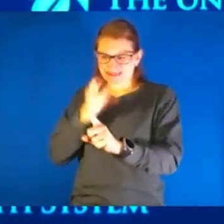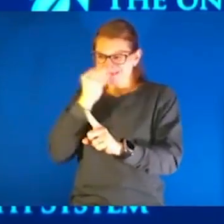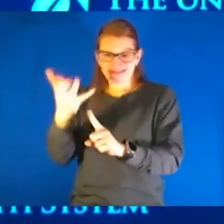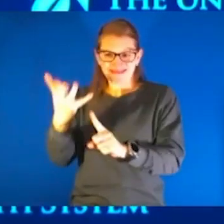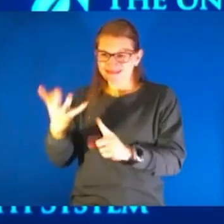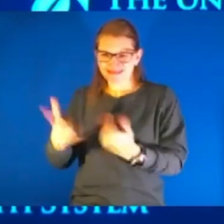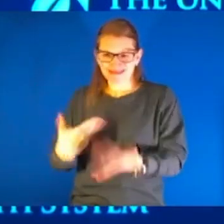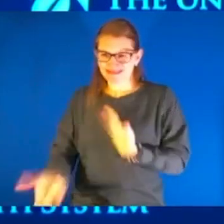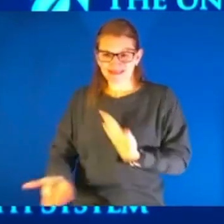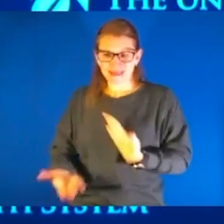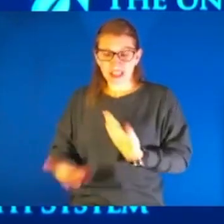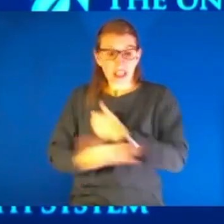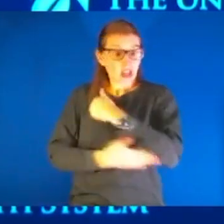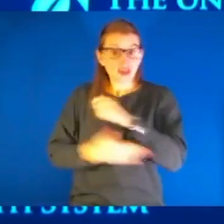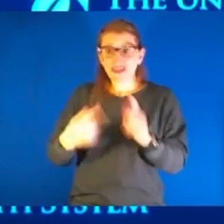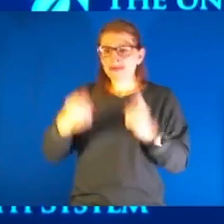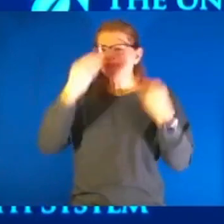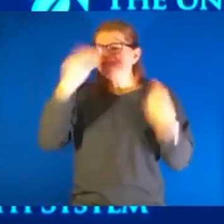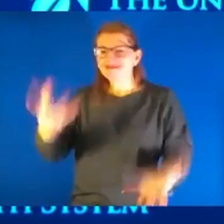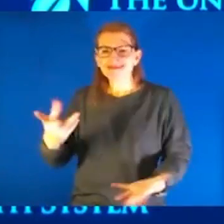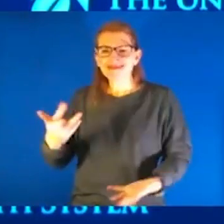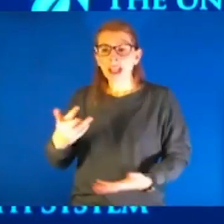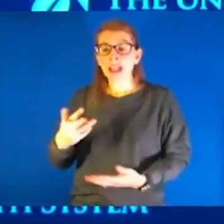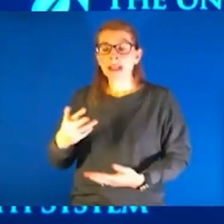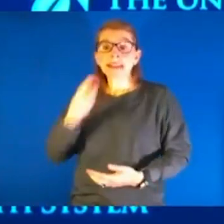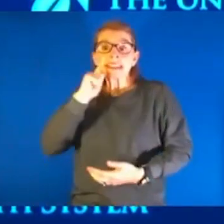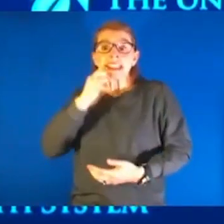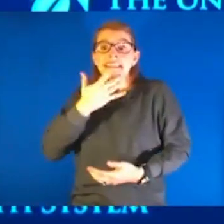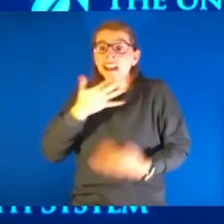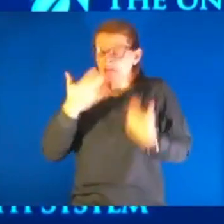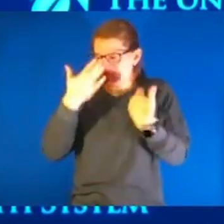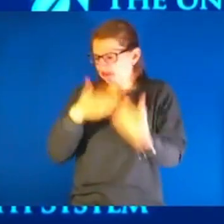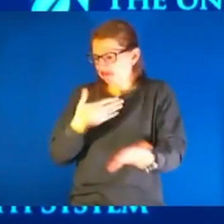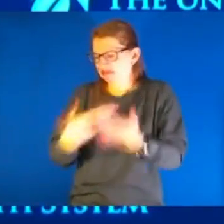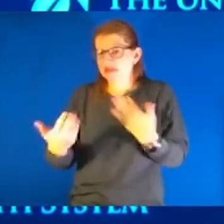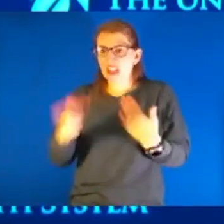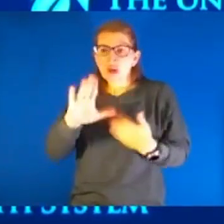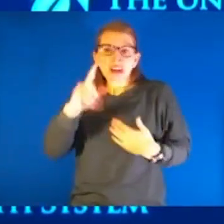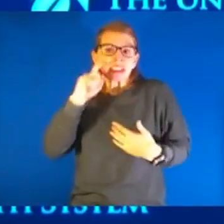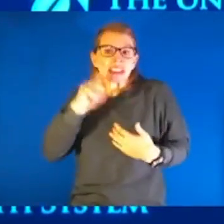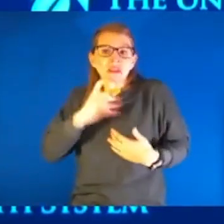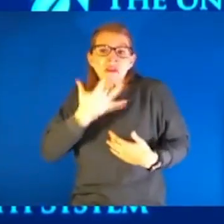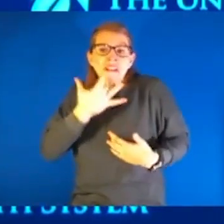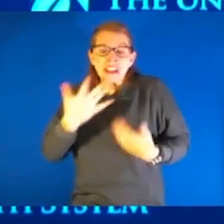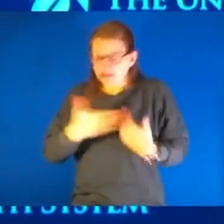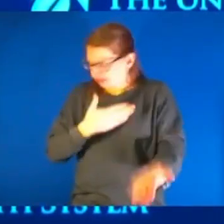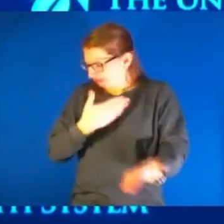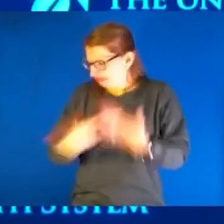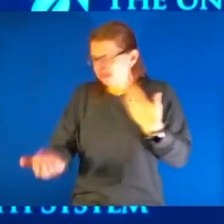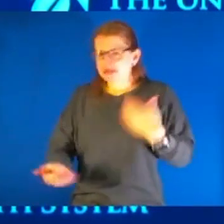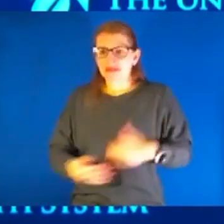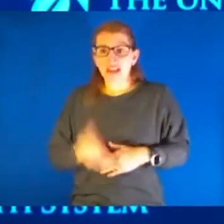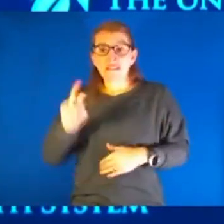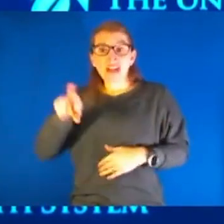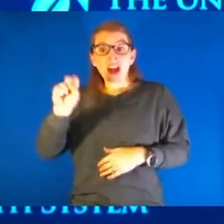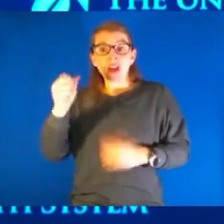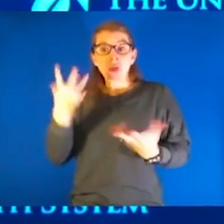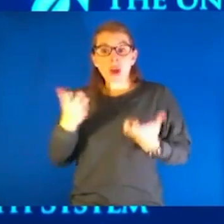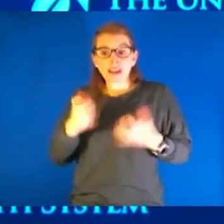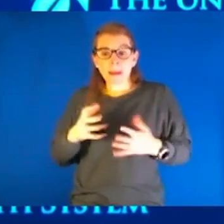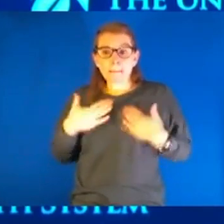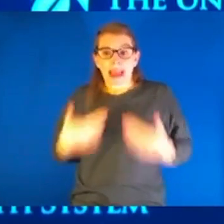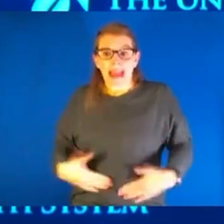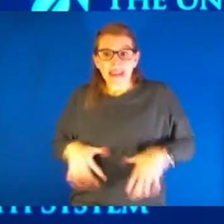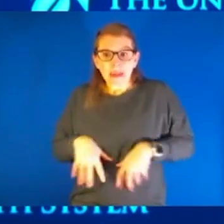what country you're from. They don't care what color skin you have. They don't care what your sexual preference is. Viruses are looking for a host, and all humans can be